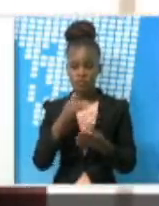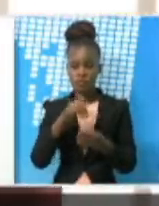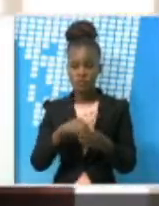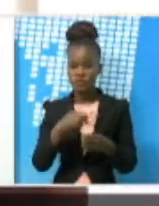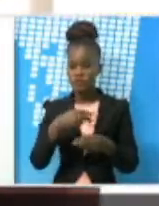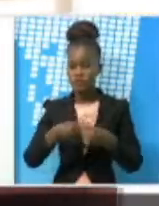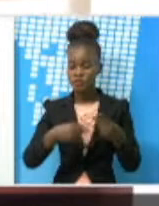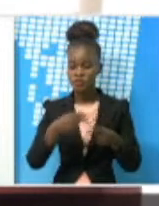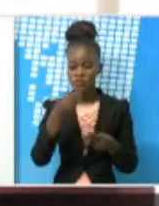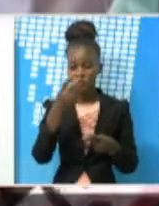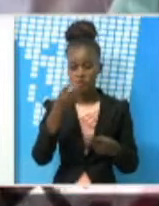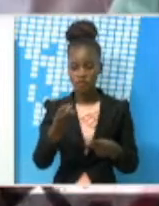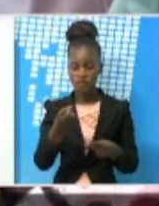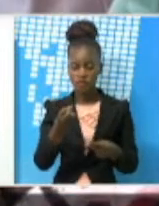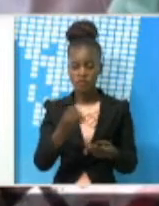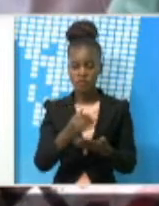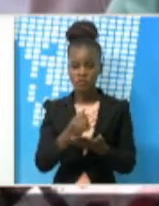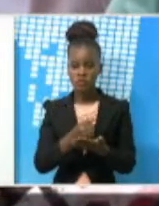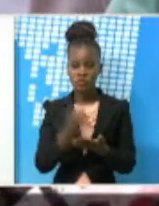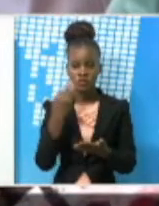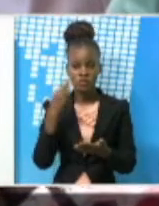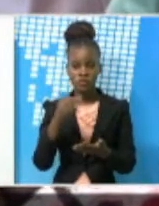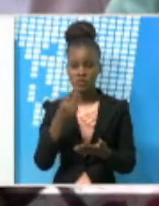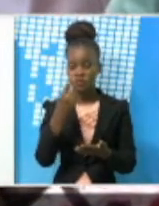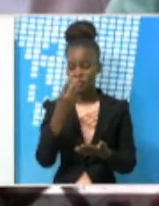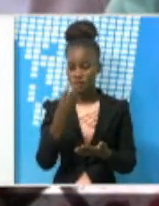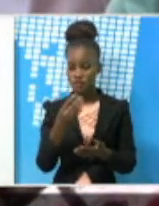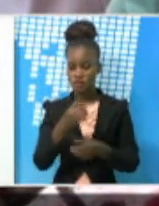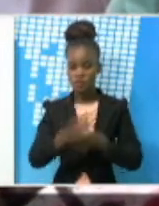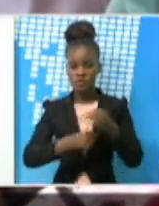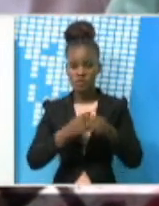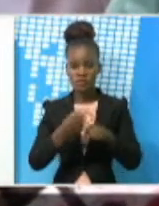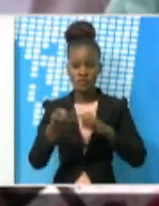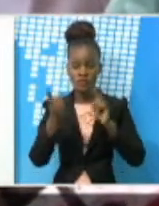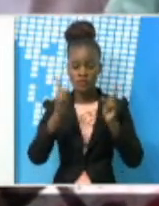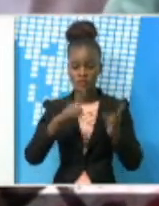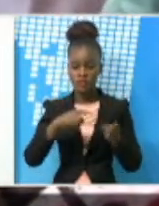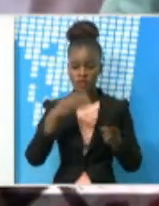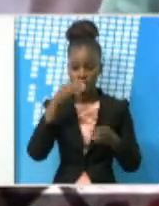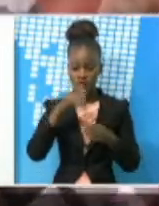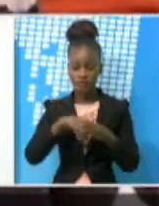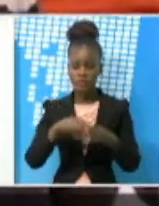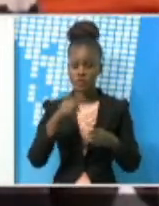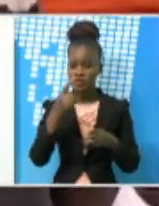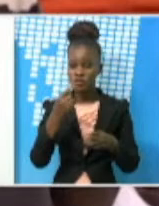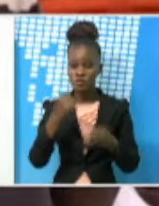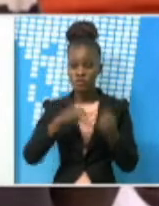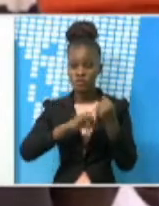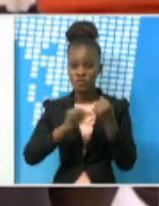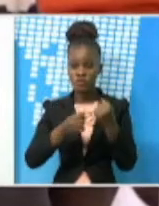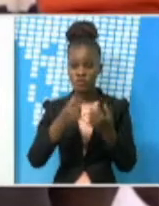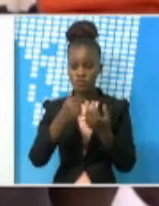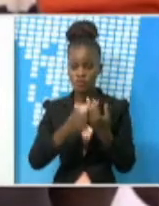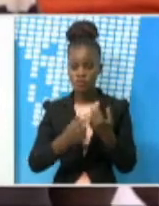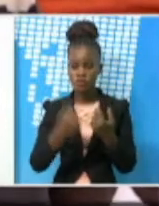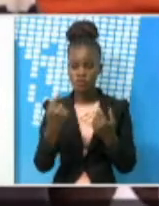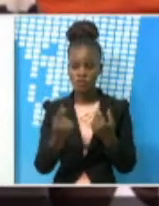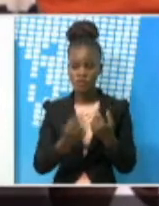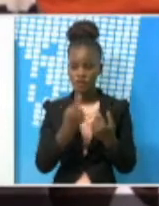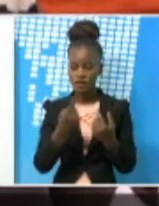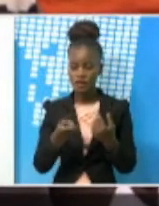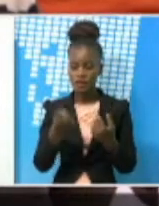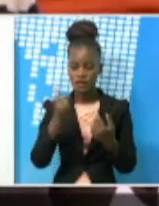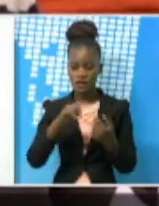2016, Parliament waived off the tax for 10 years, a resolution that came into play from 1st of July 2017. However,